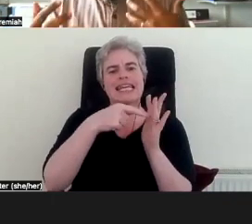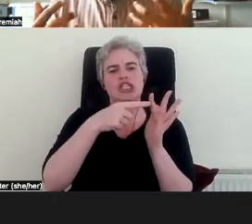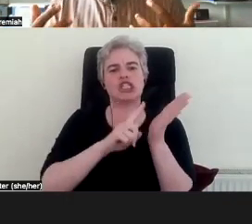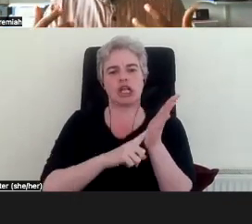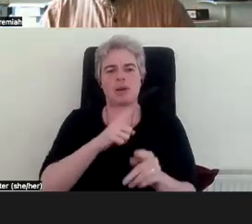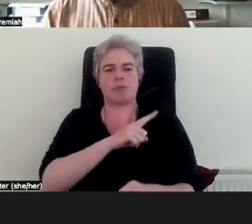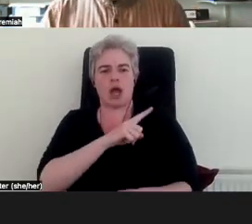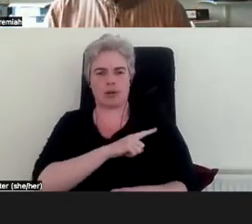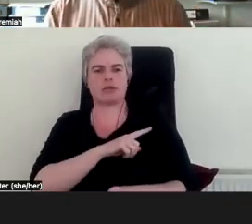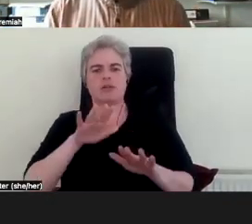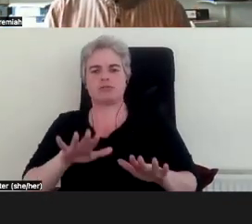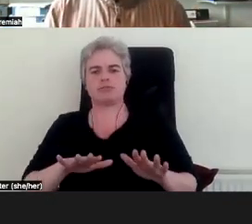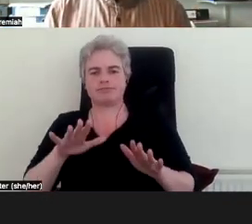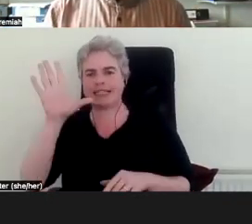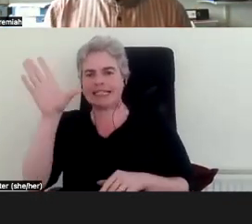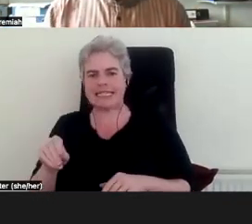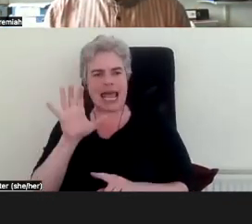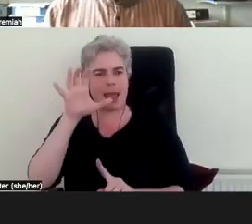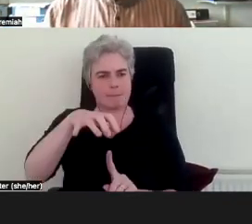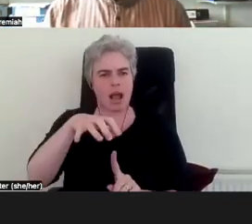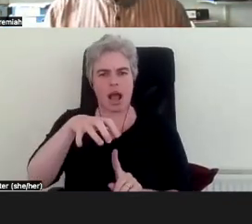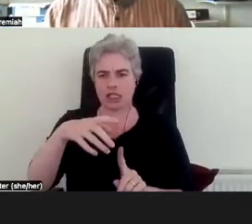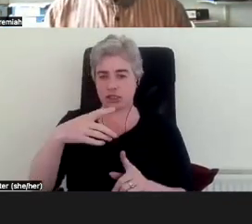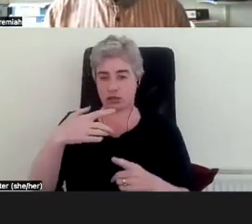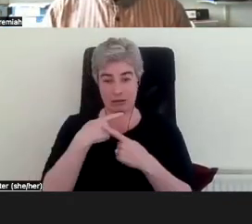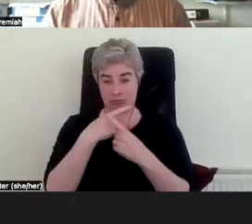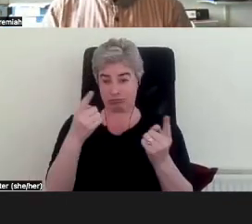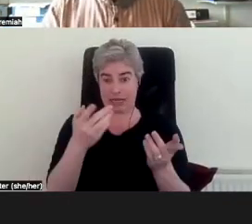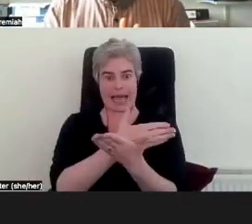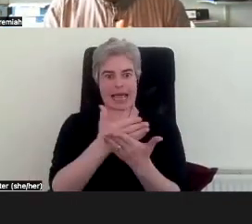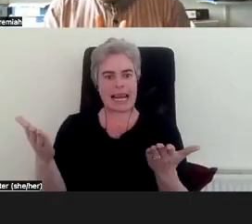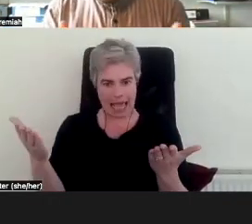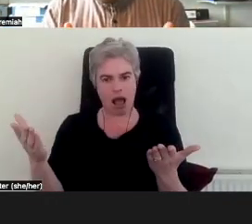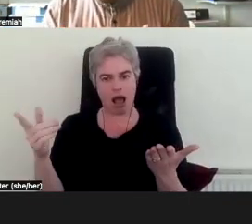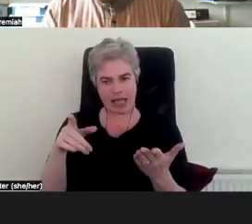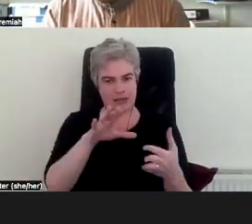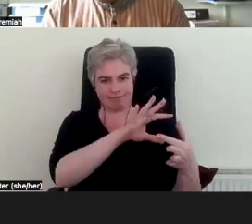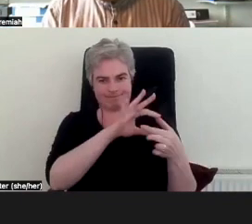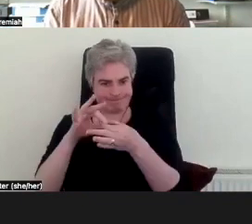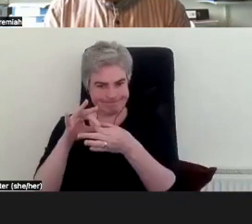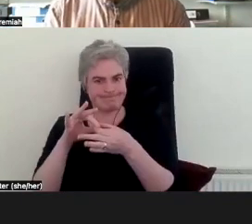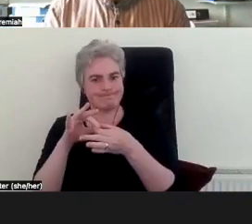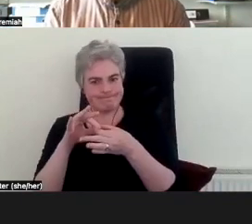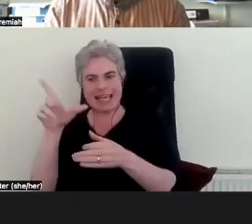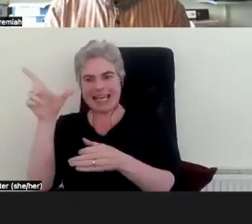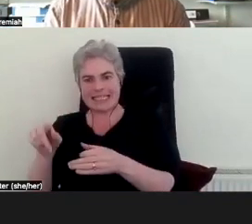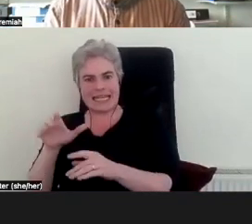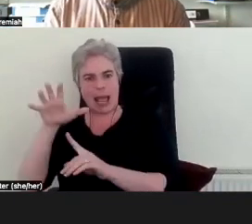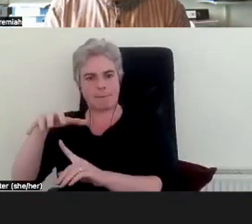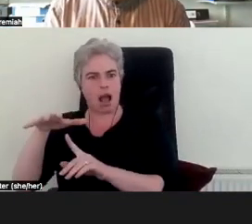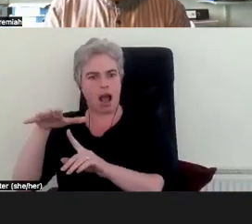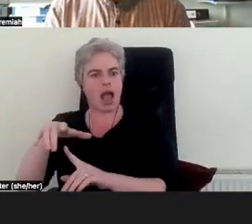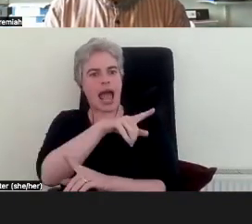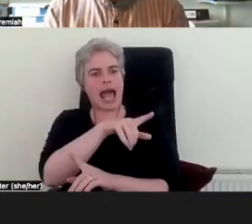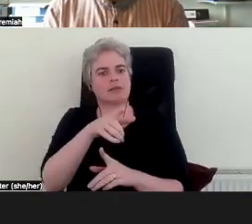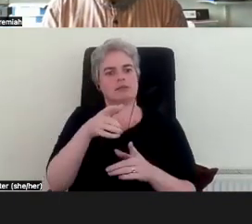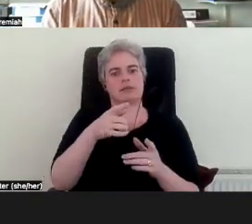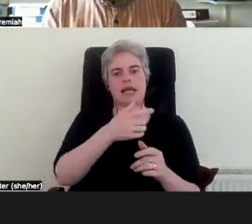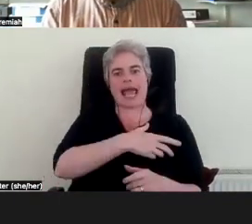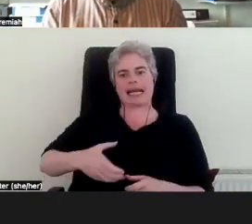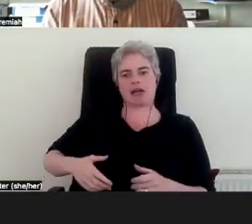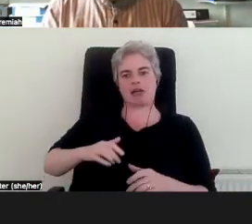this providential thinking. And then, of course, as one of the important scholars